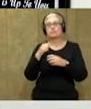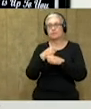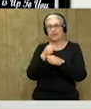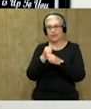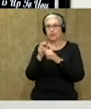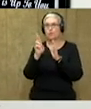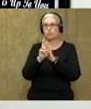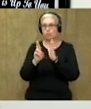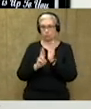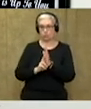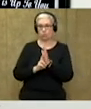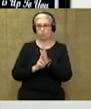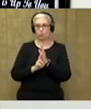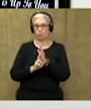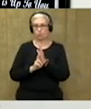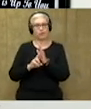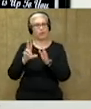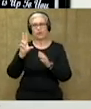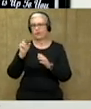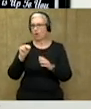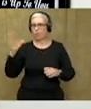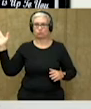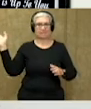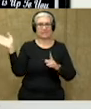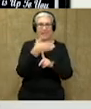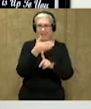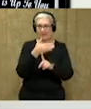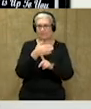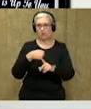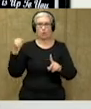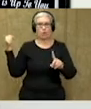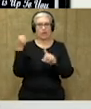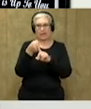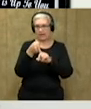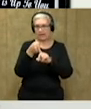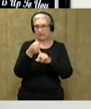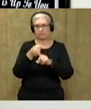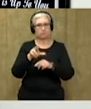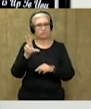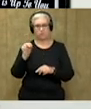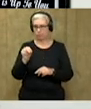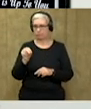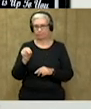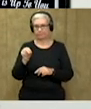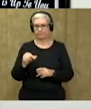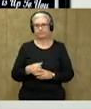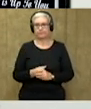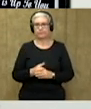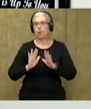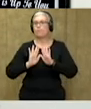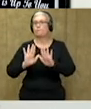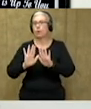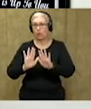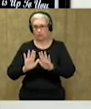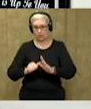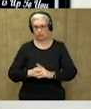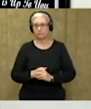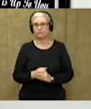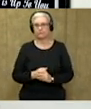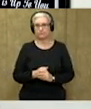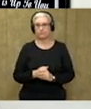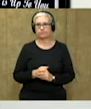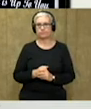when you start to deal with a conflict that you're not going to slap or hit or punch anyone, to keep that, or push, to keep